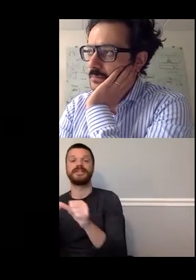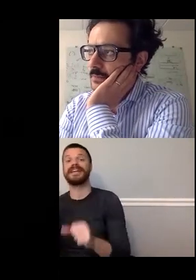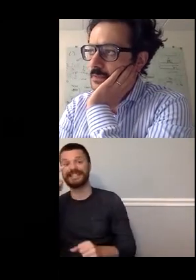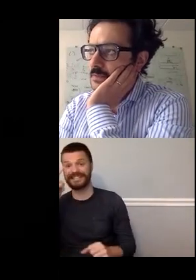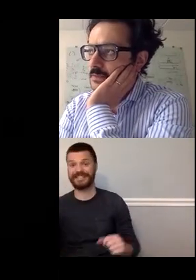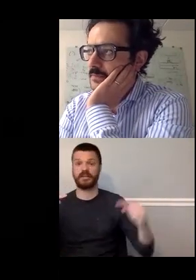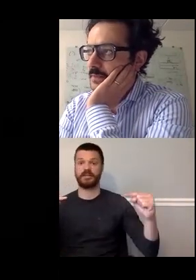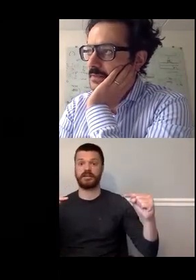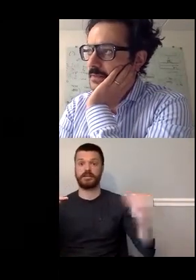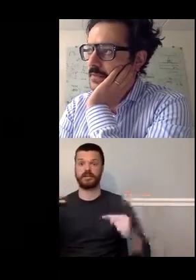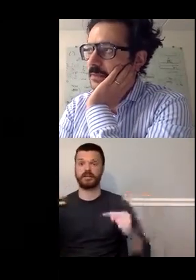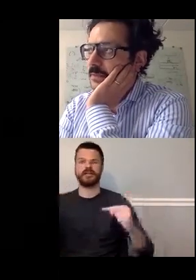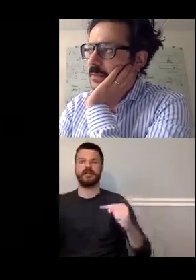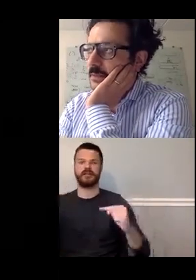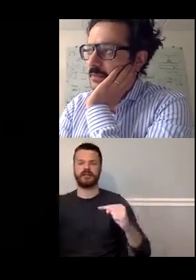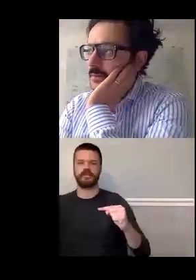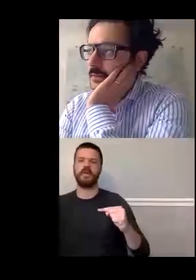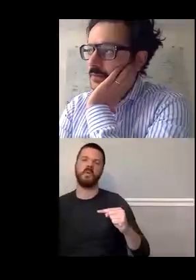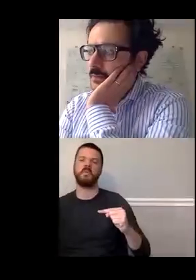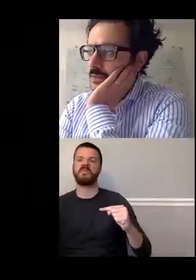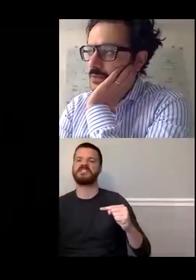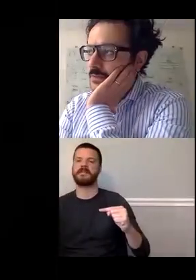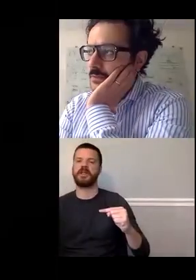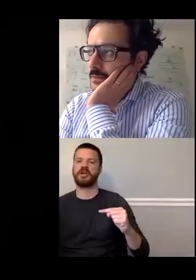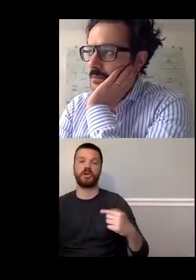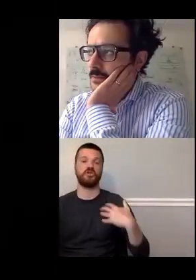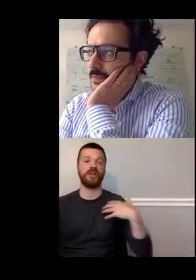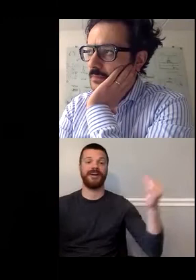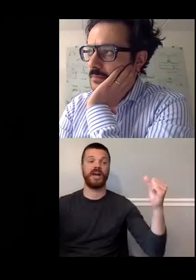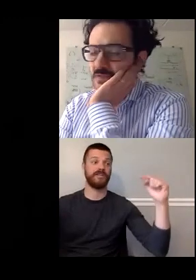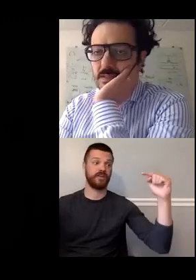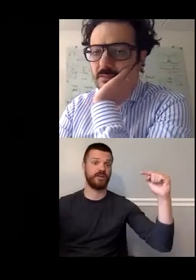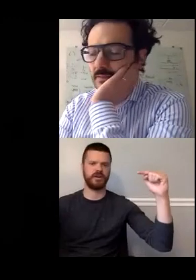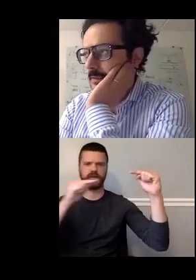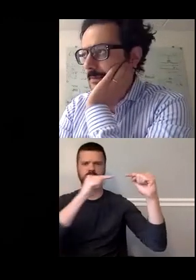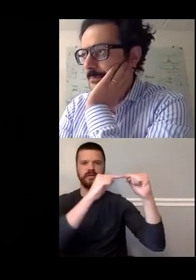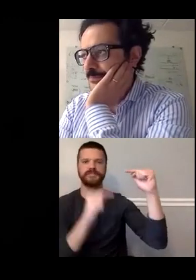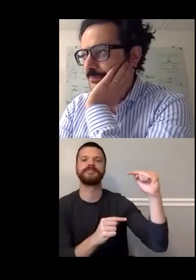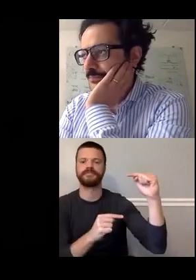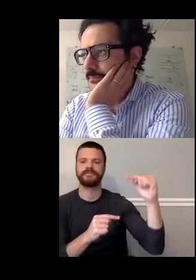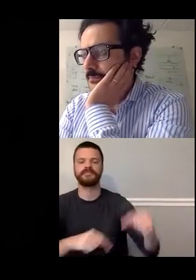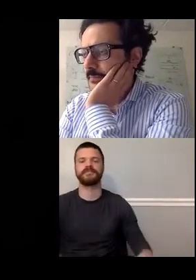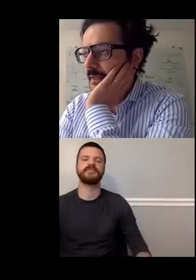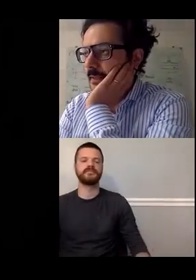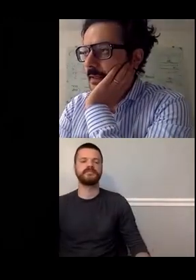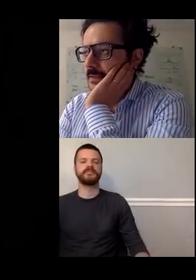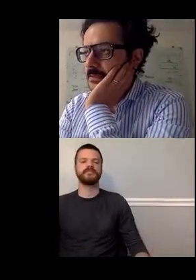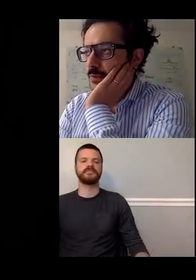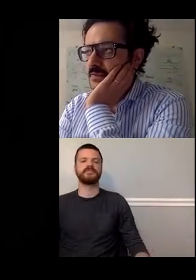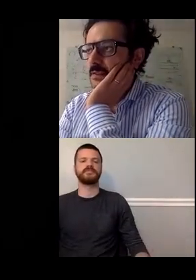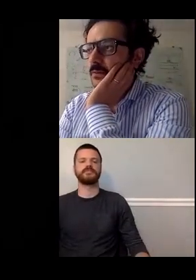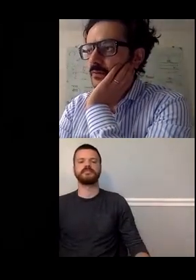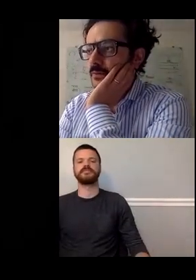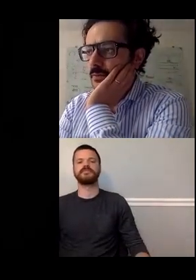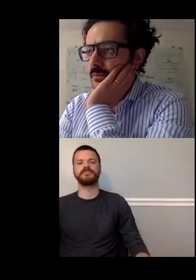patient, the pain stays very similar, but the recovered patients, their pain drops significantly. And this